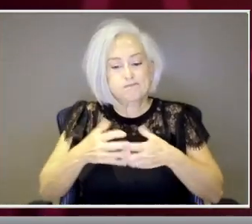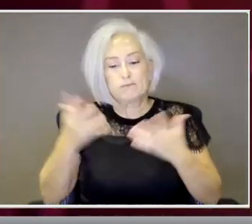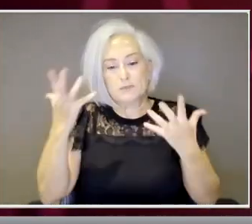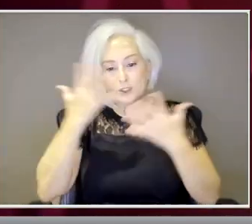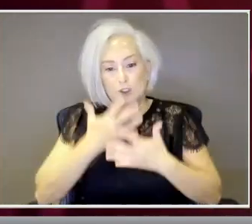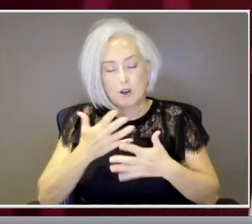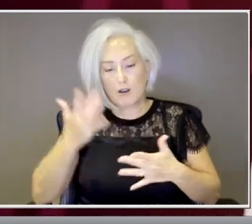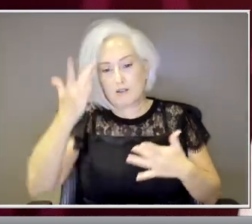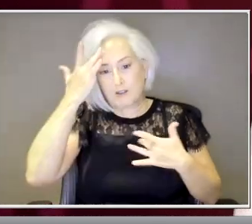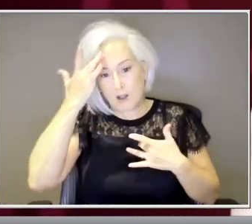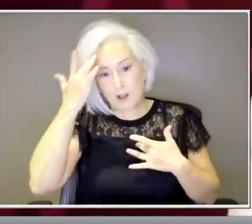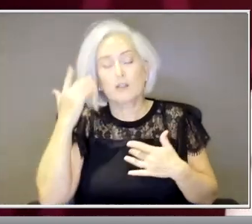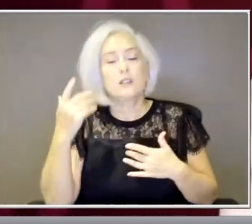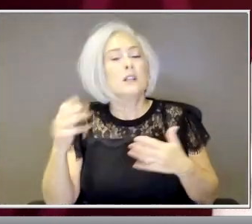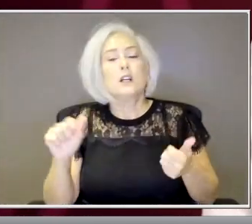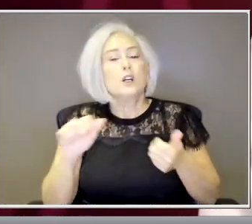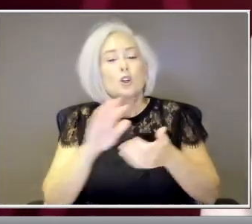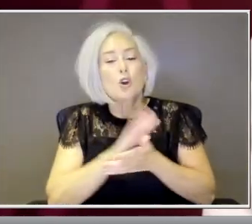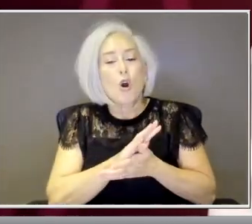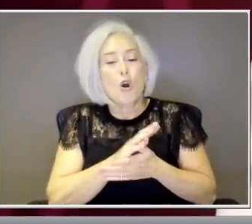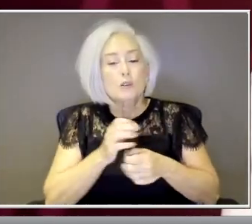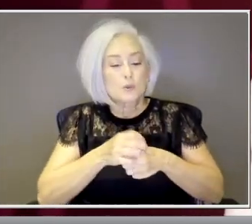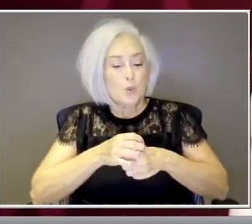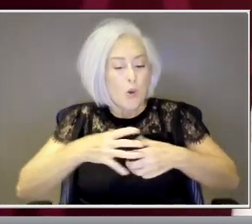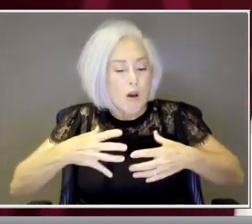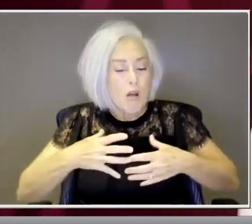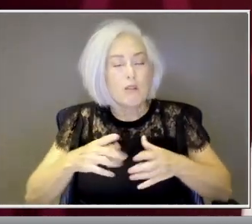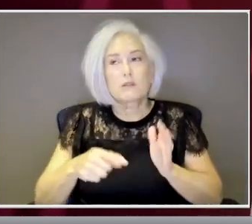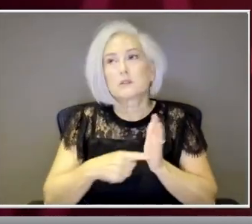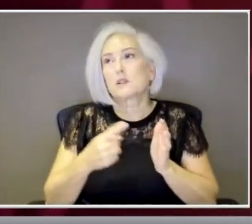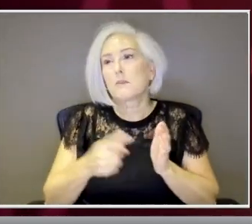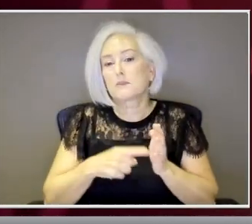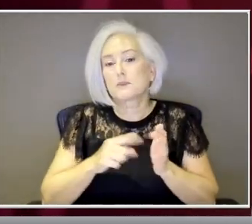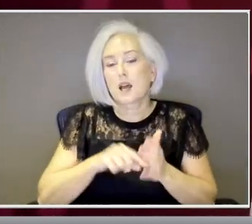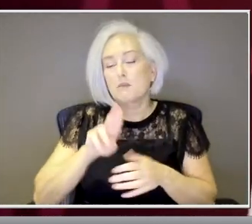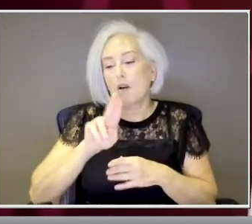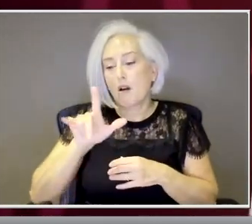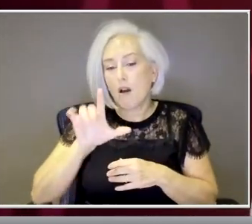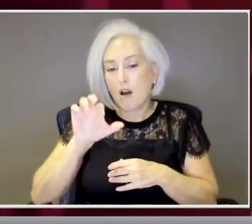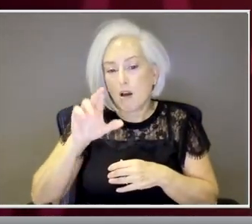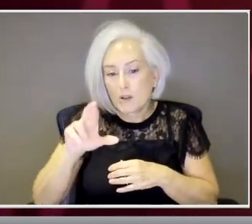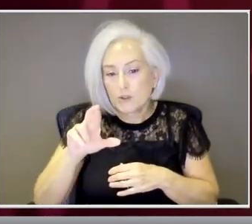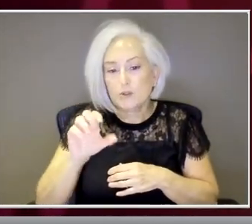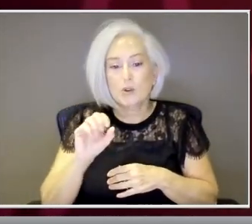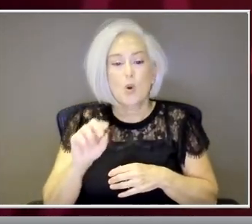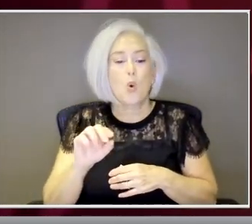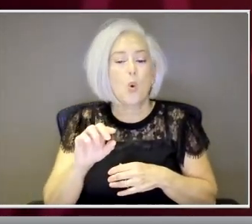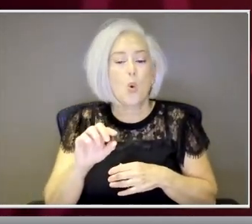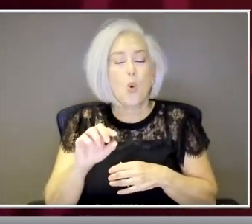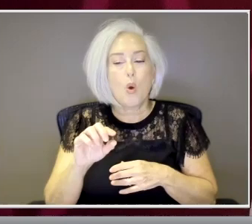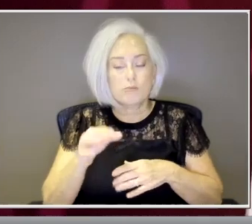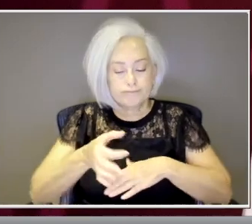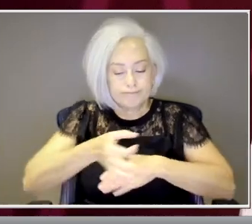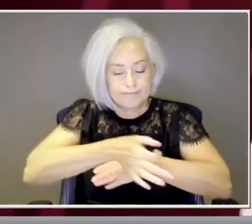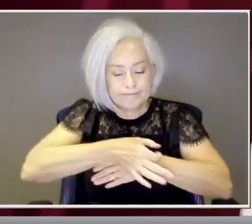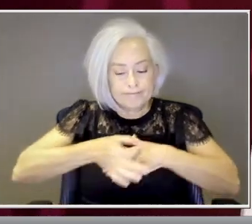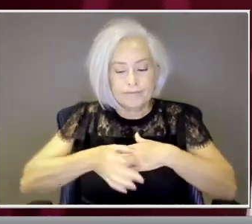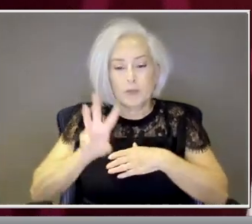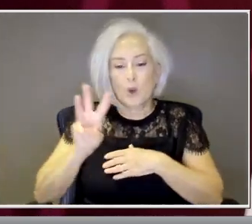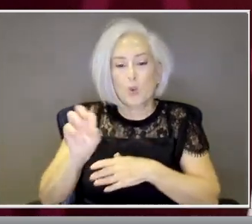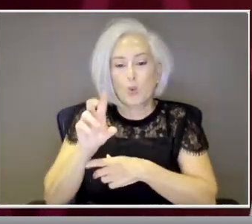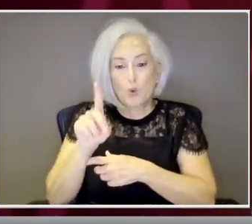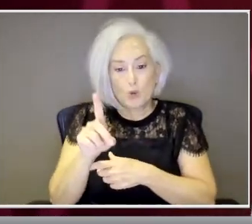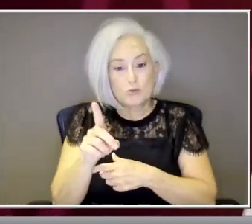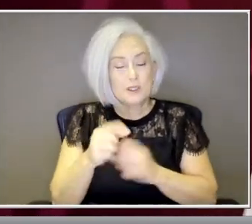swelling in the legs, sometimes ulcers or wounds in the legs, pain. And yes, there is a clotting risk associated